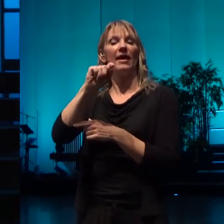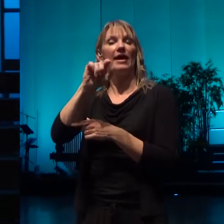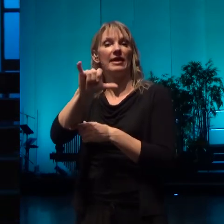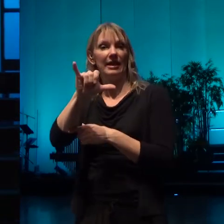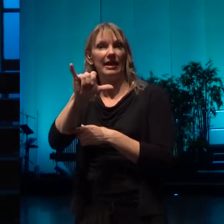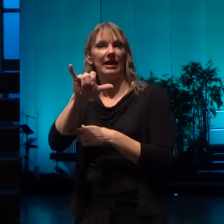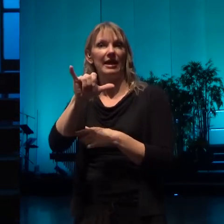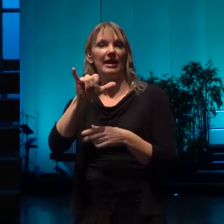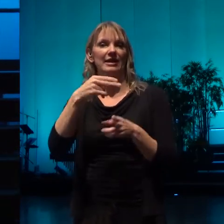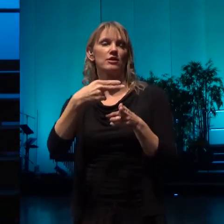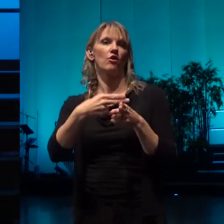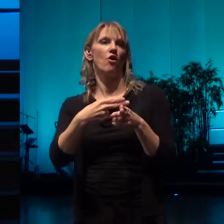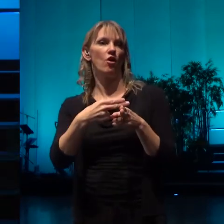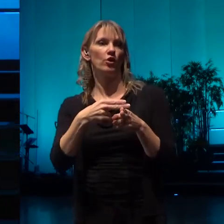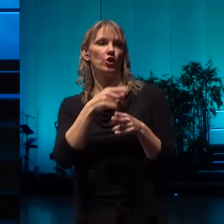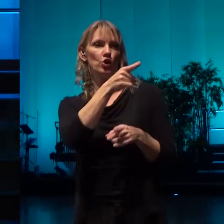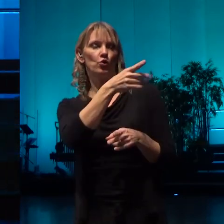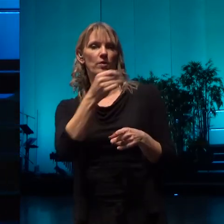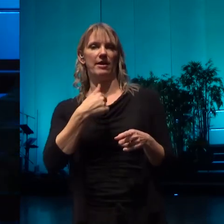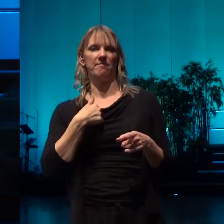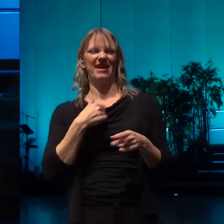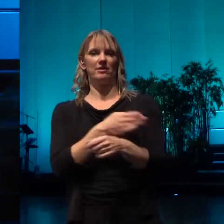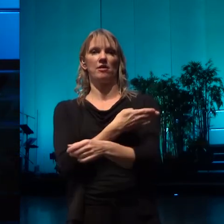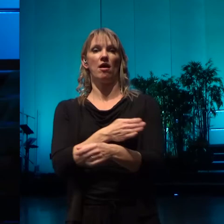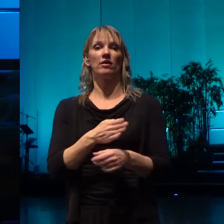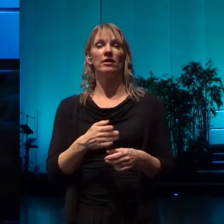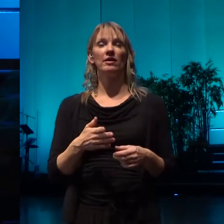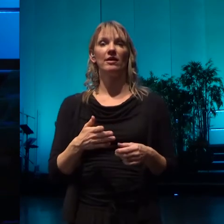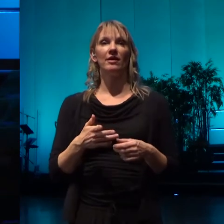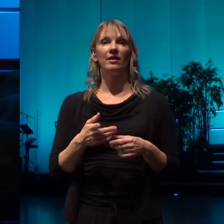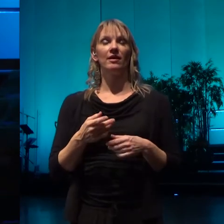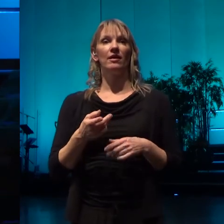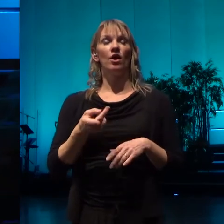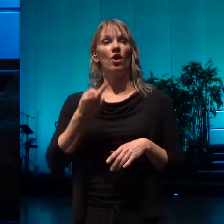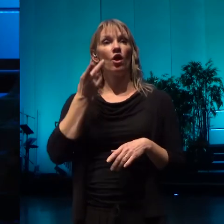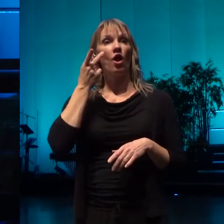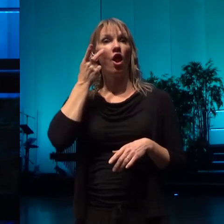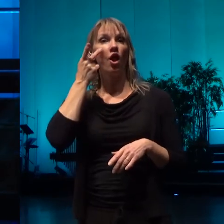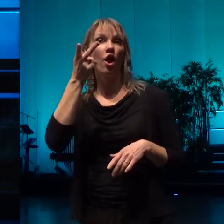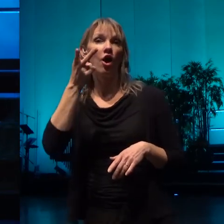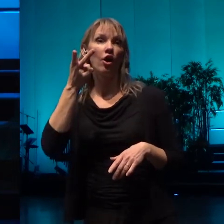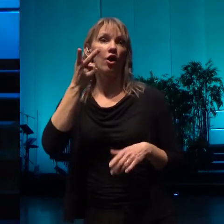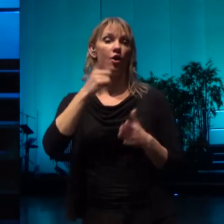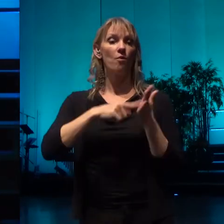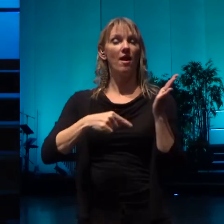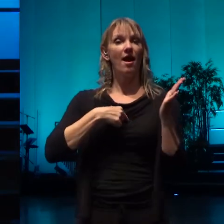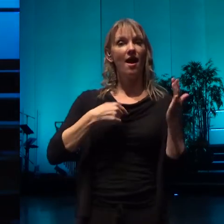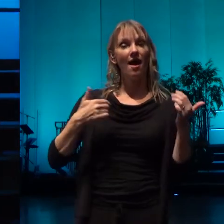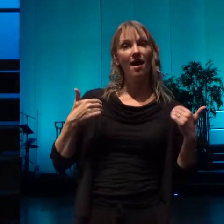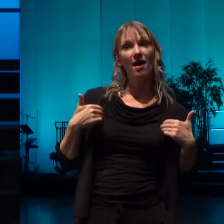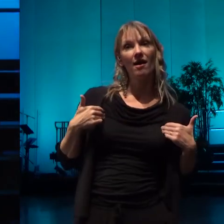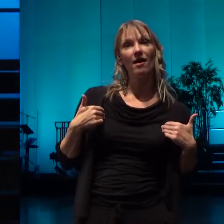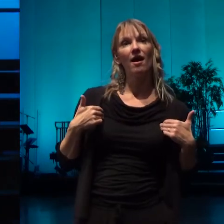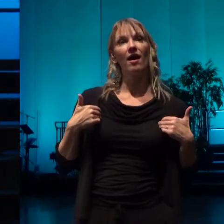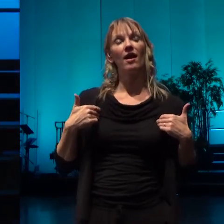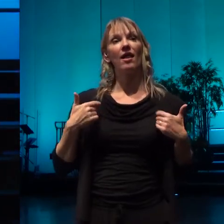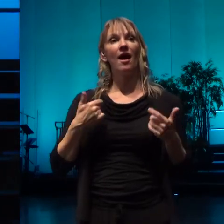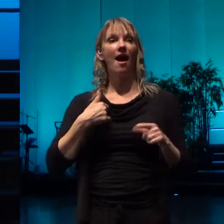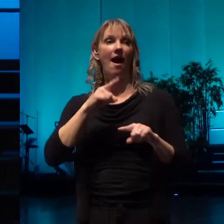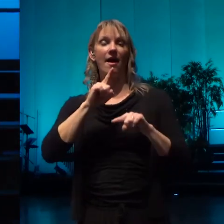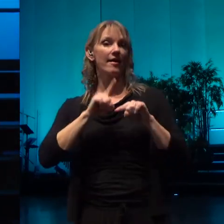You and Me. Take a look at what I got. I